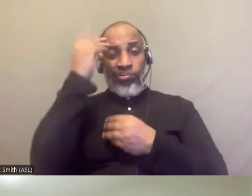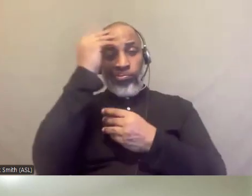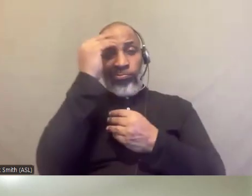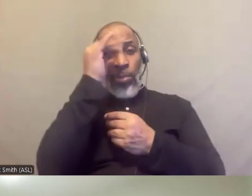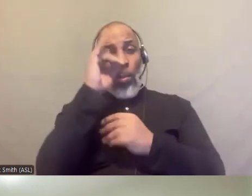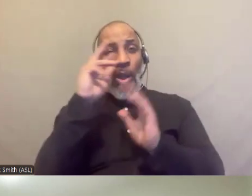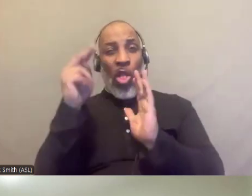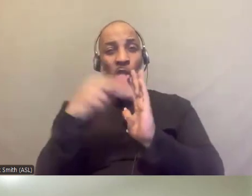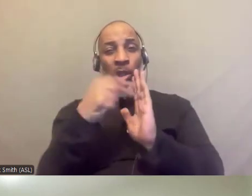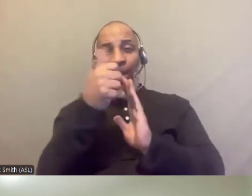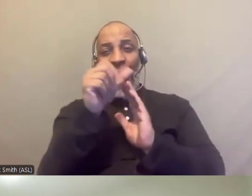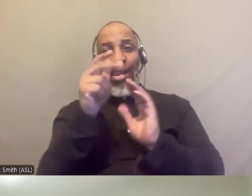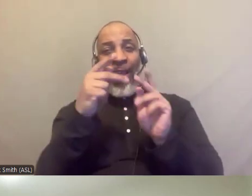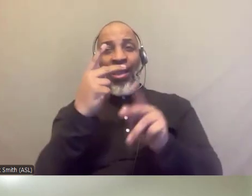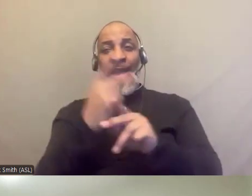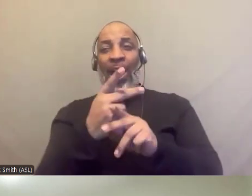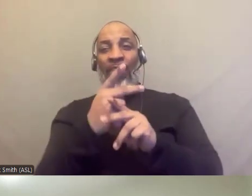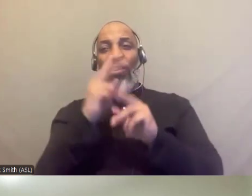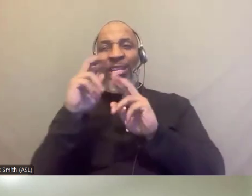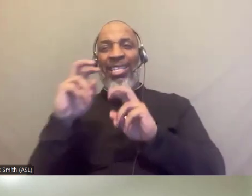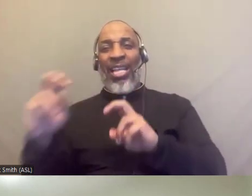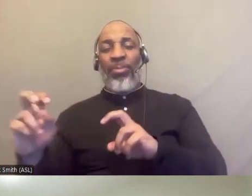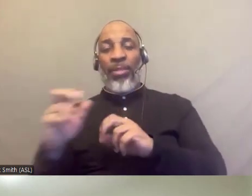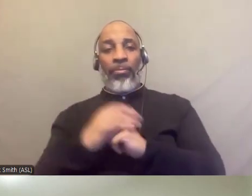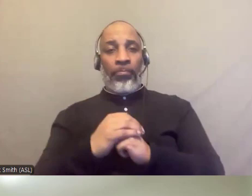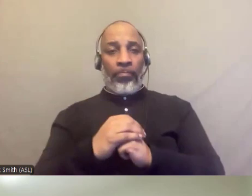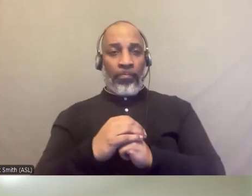at any kind of individualized assessment.